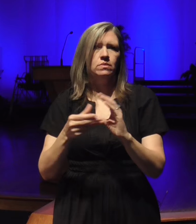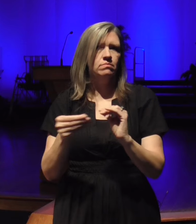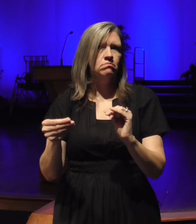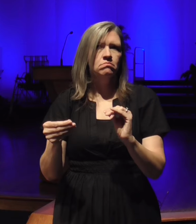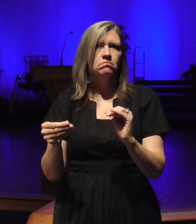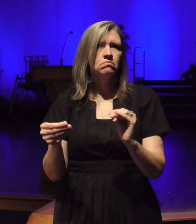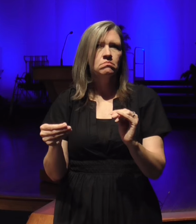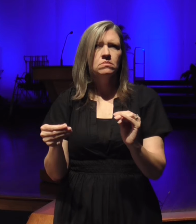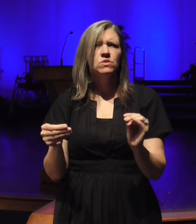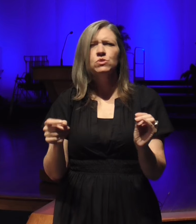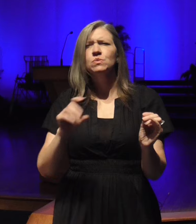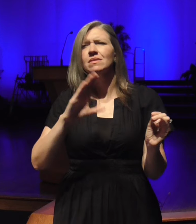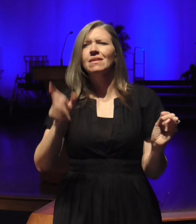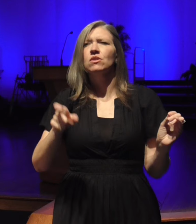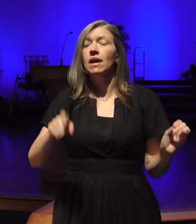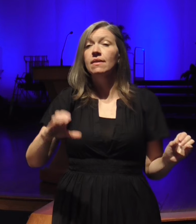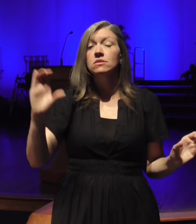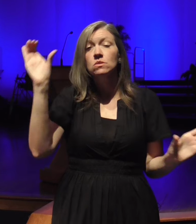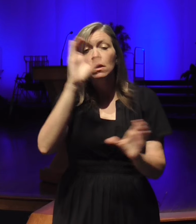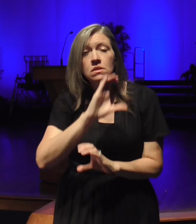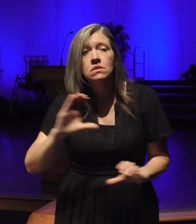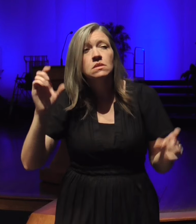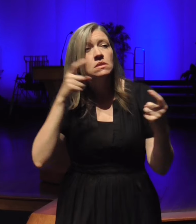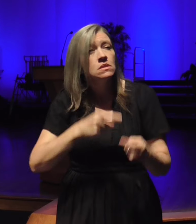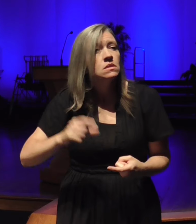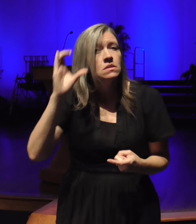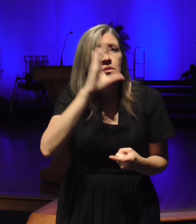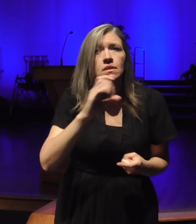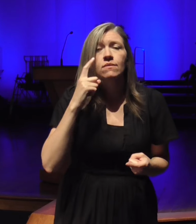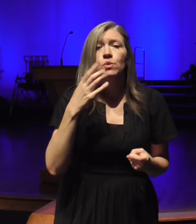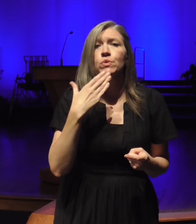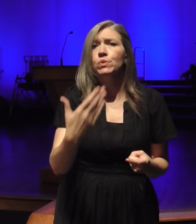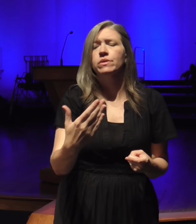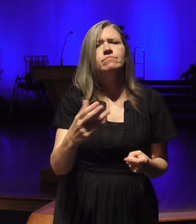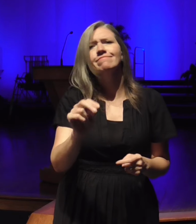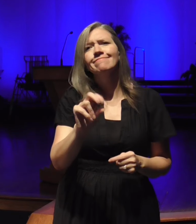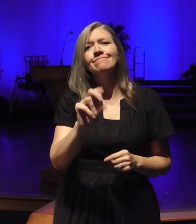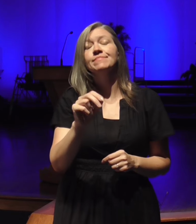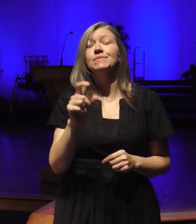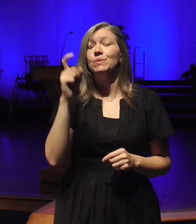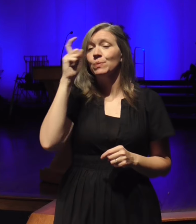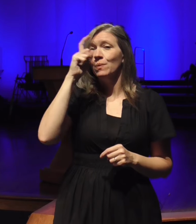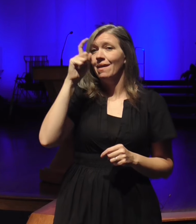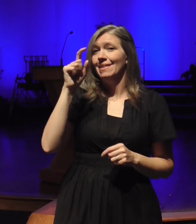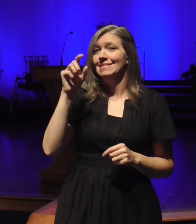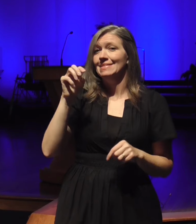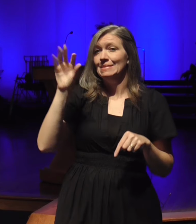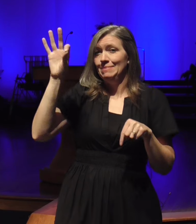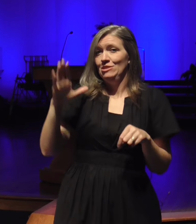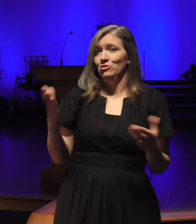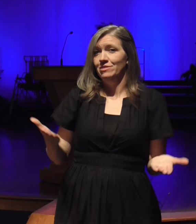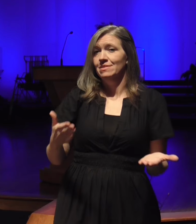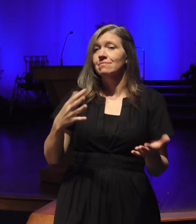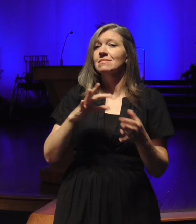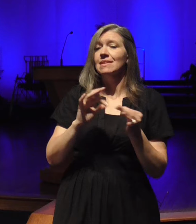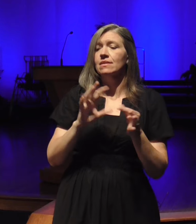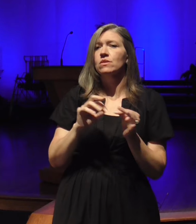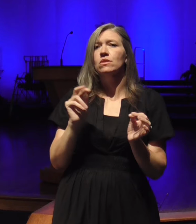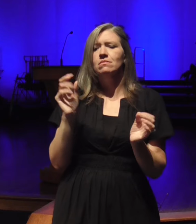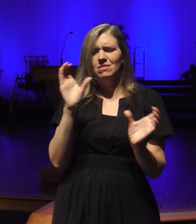it, which means a willingness to have a new story. You never have to look for your